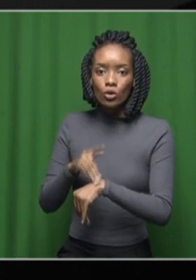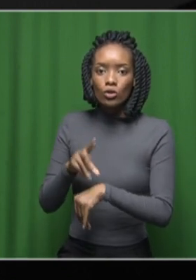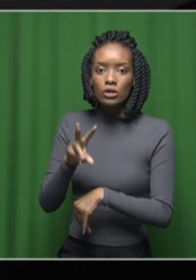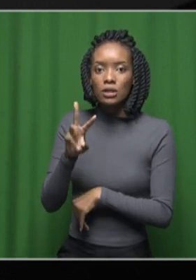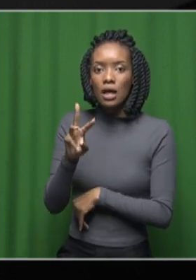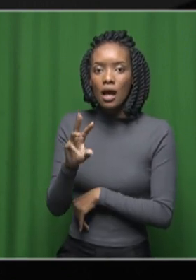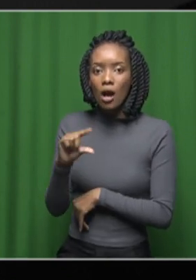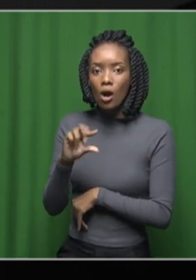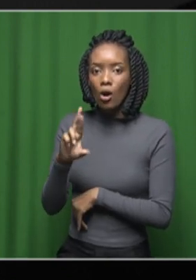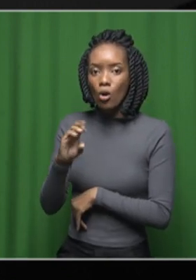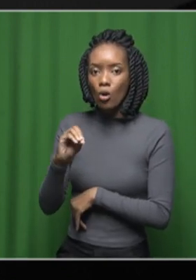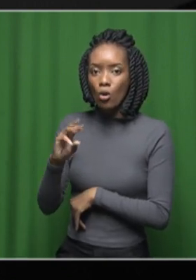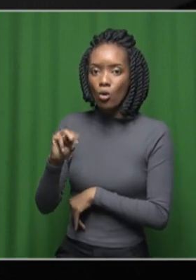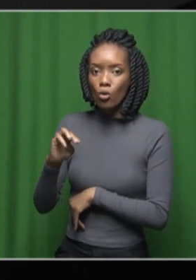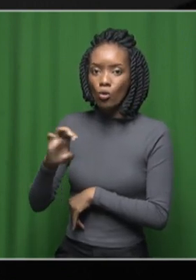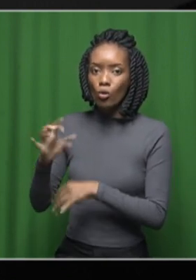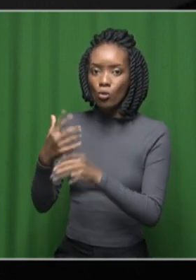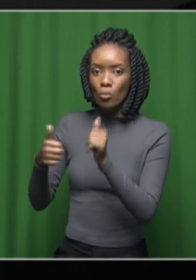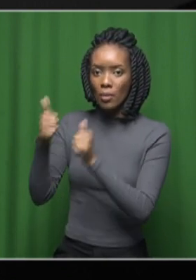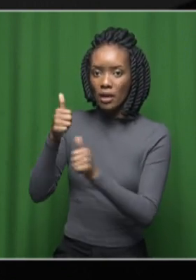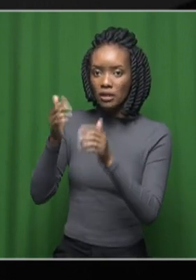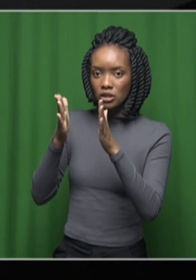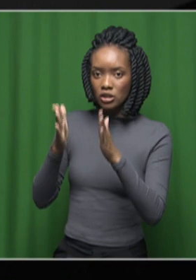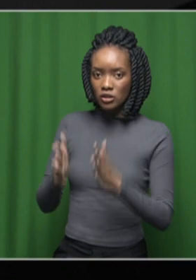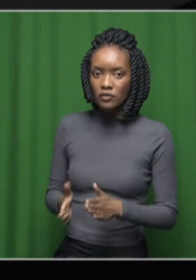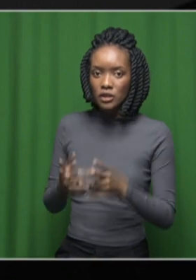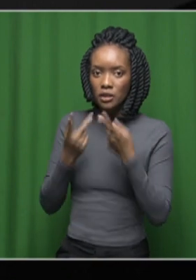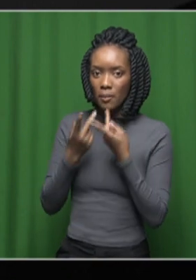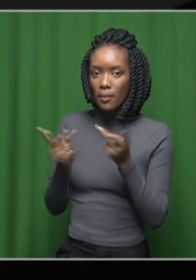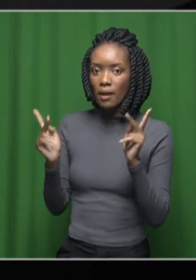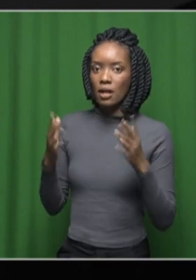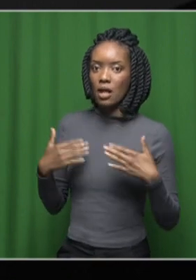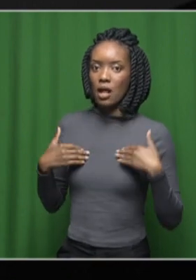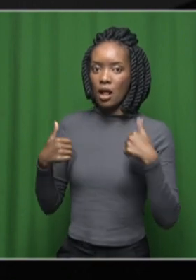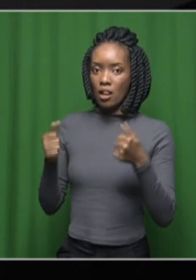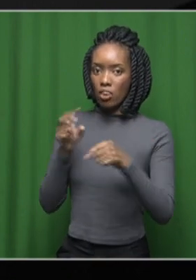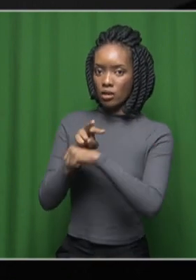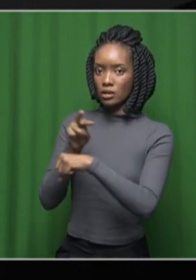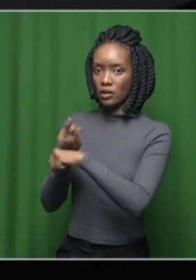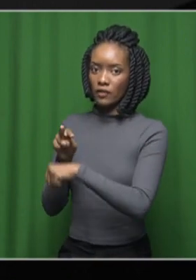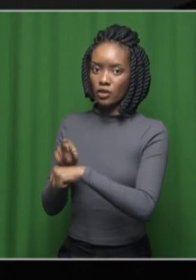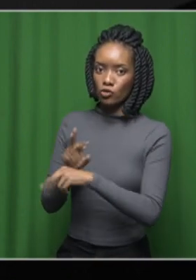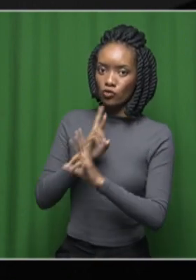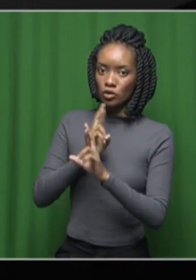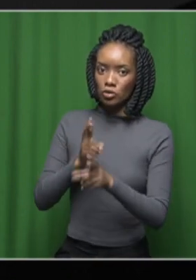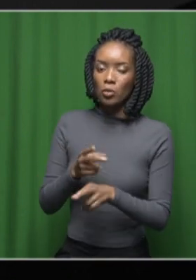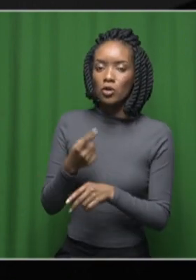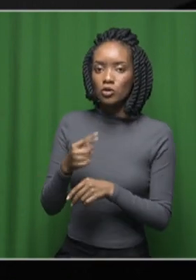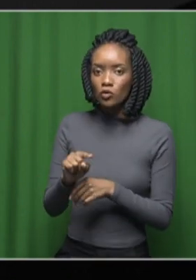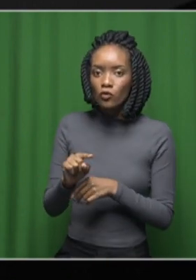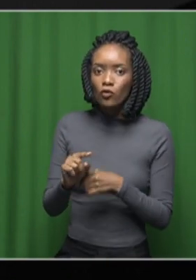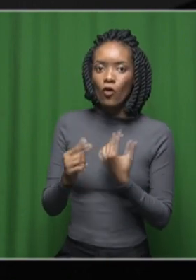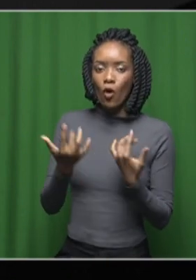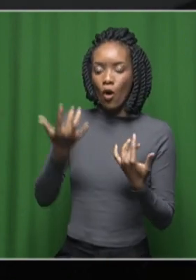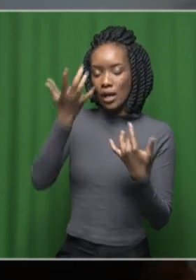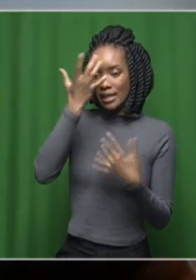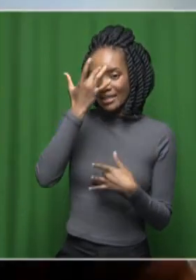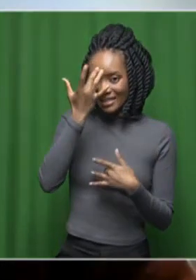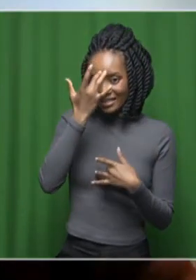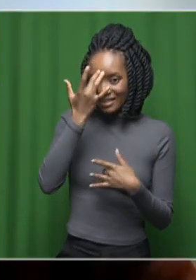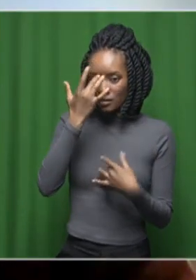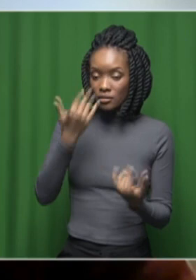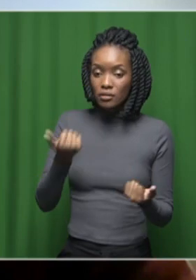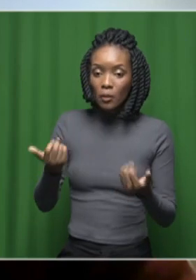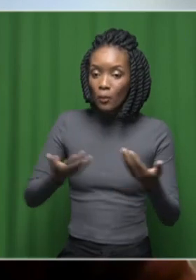for Public Health Surveillance and Response at the National Institute for Communicable Diseases. Dr Groome, thanks so much for your time. Welcome to